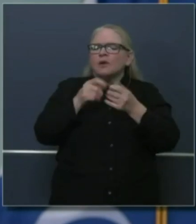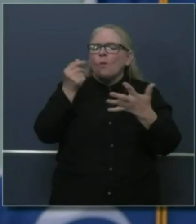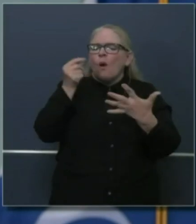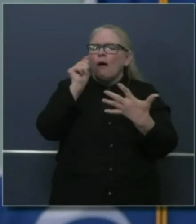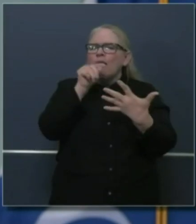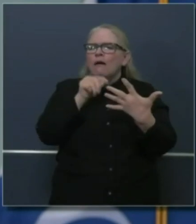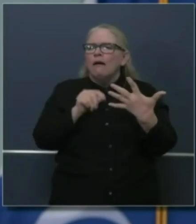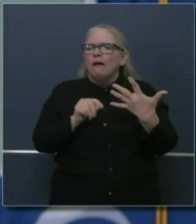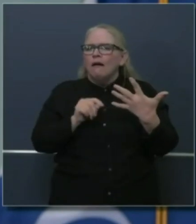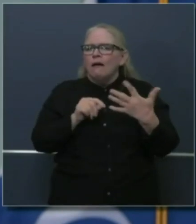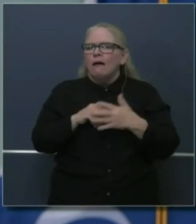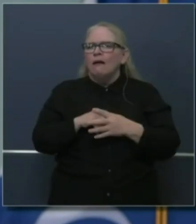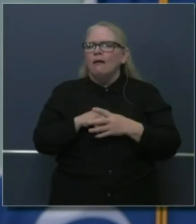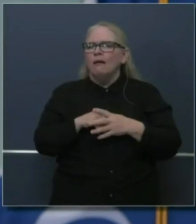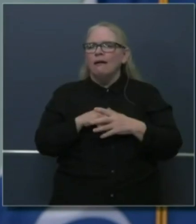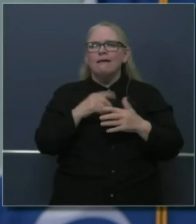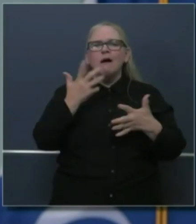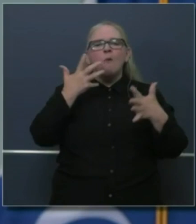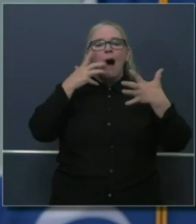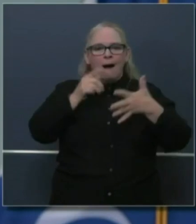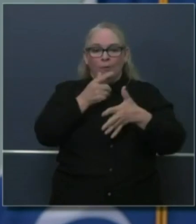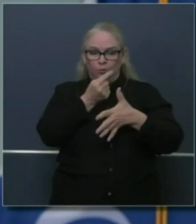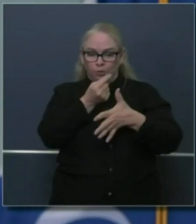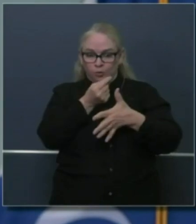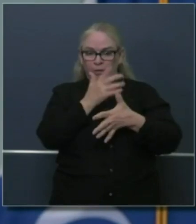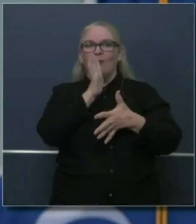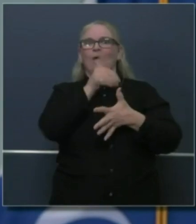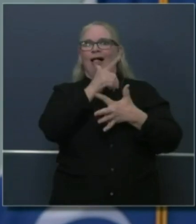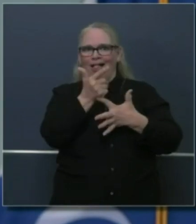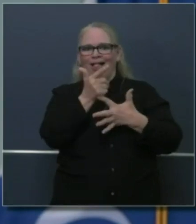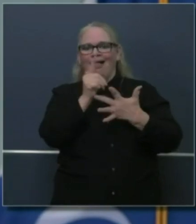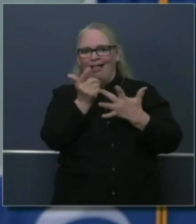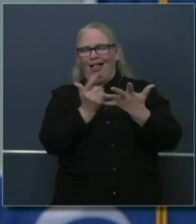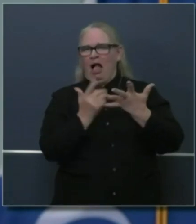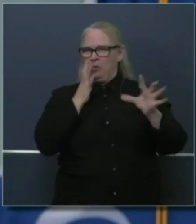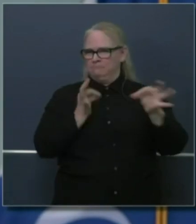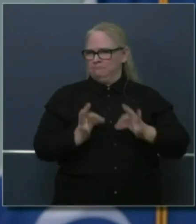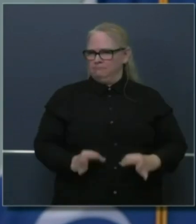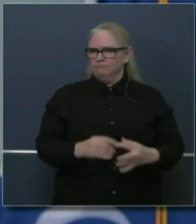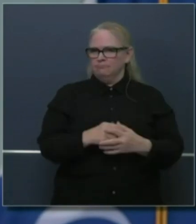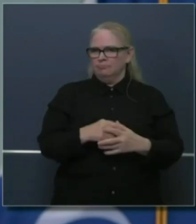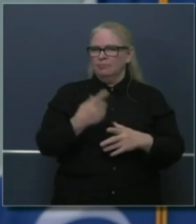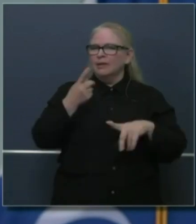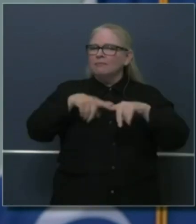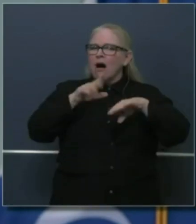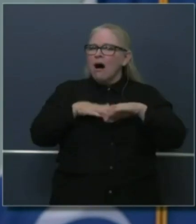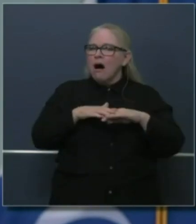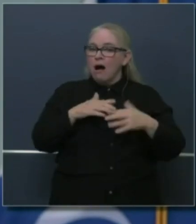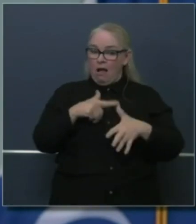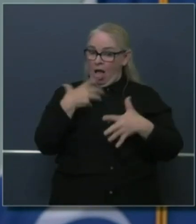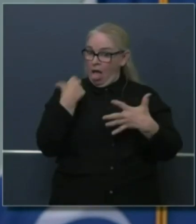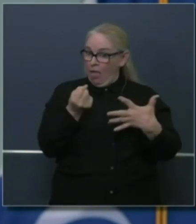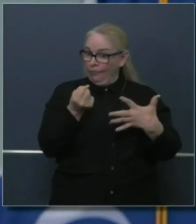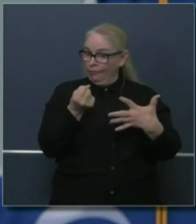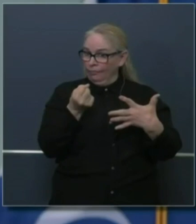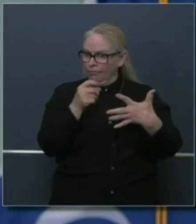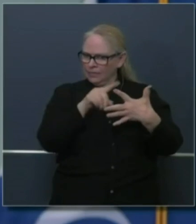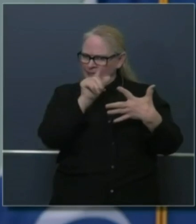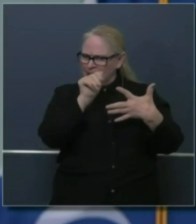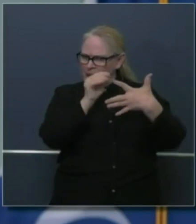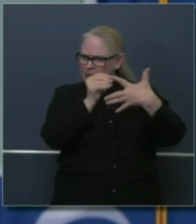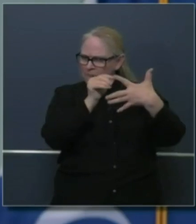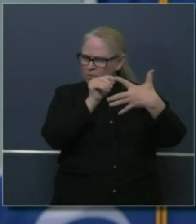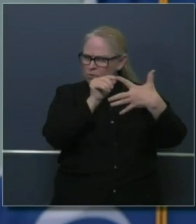that we believe we have reached based upon health, based upon data, based upon our